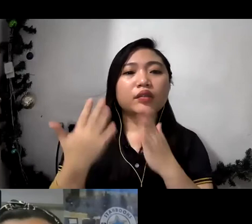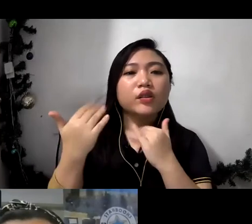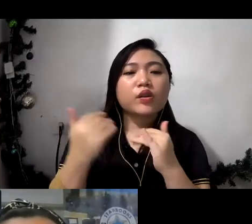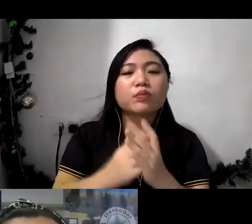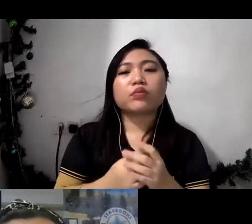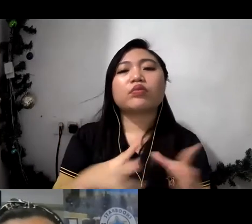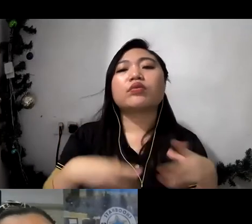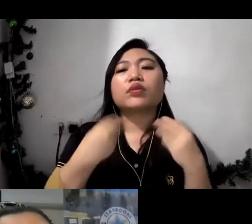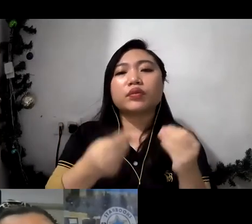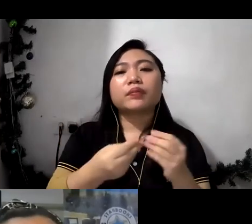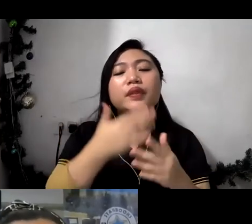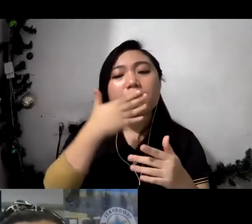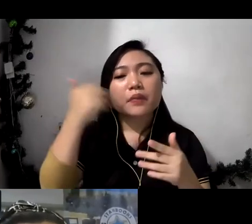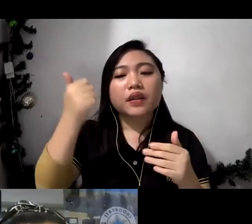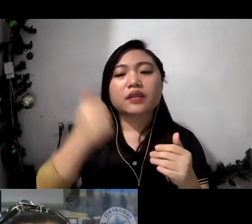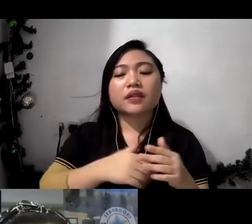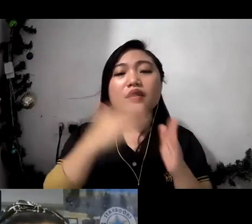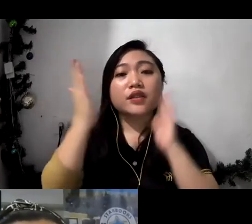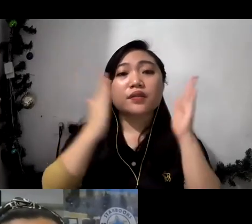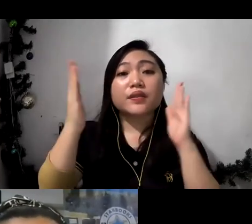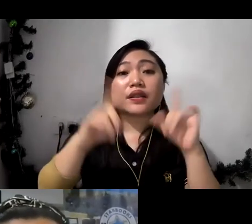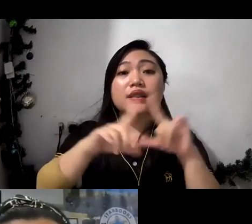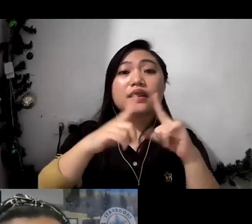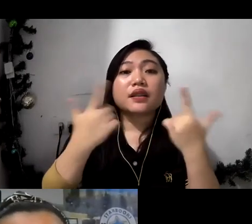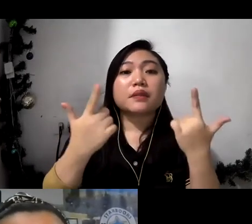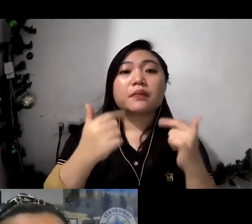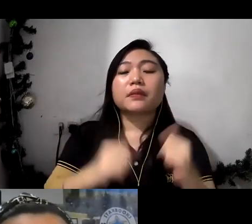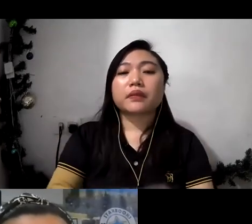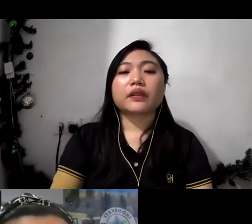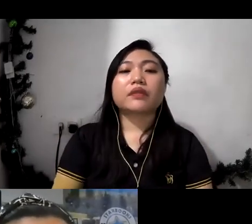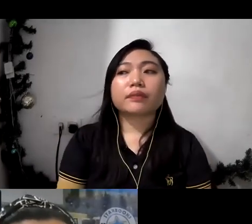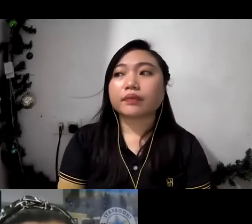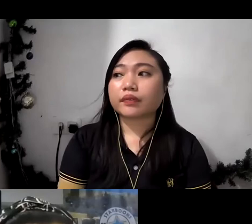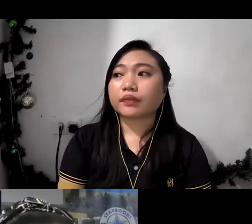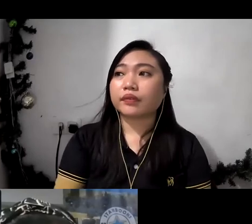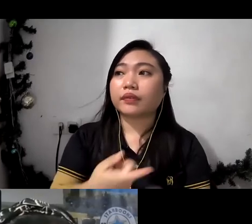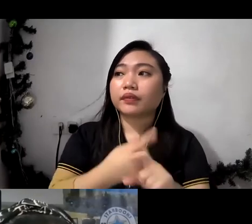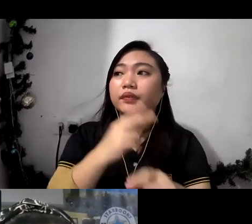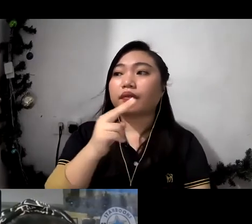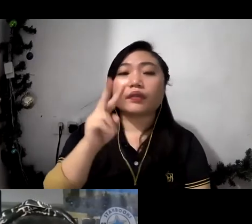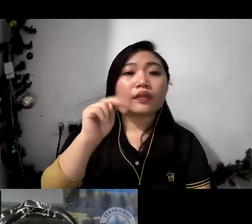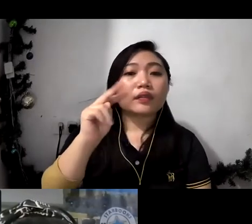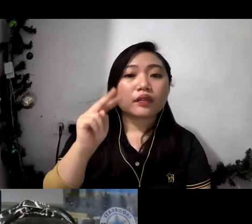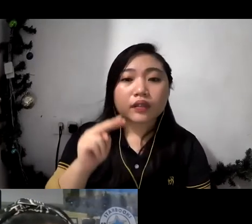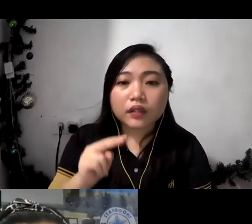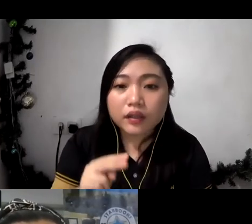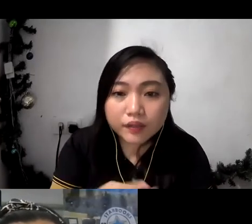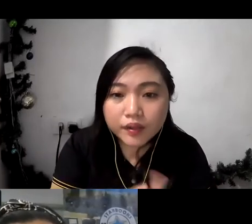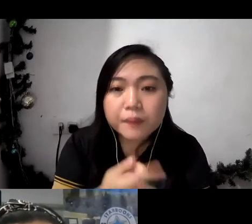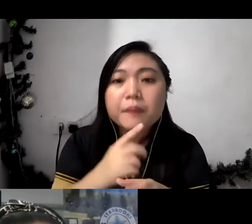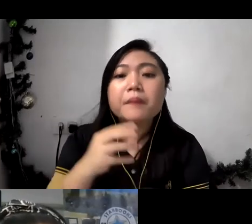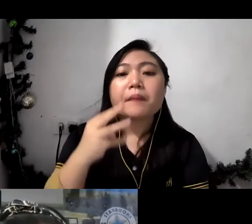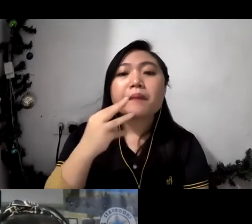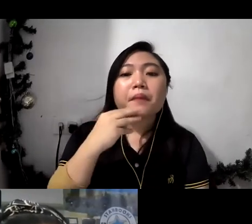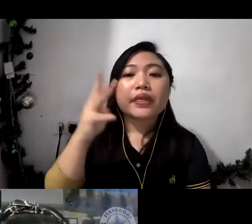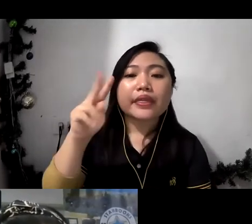ating library, no? And then we have another question, ma'am, from Miss Nancy May Batyon Umandam.